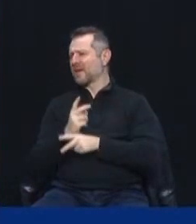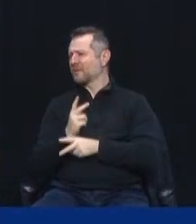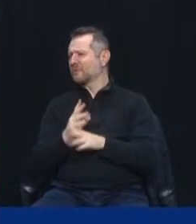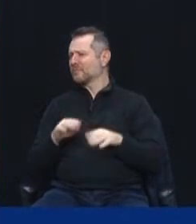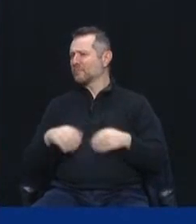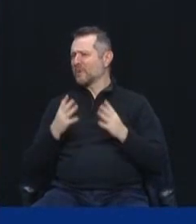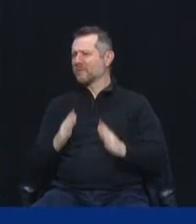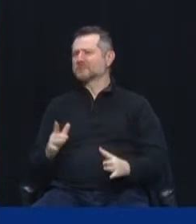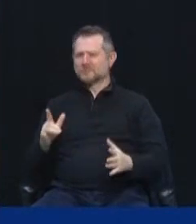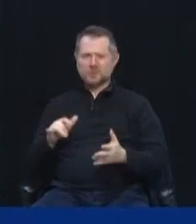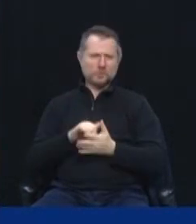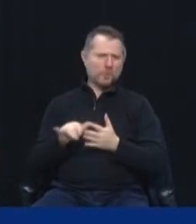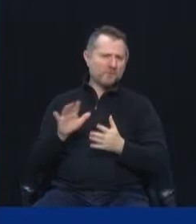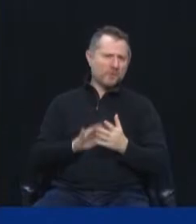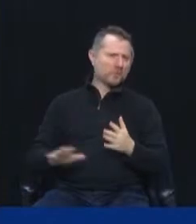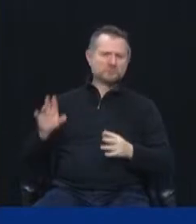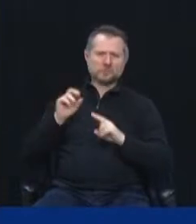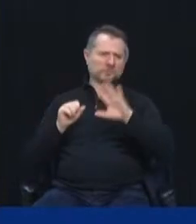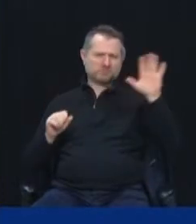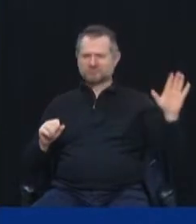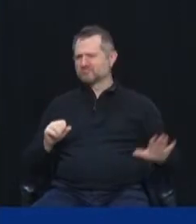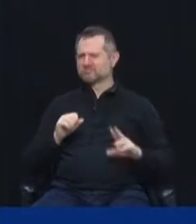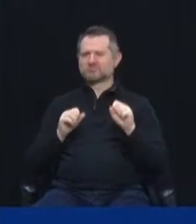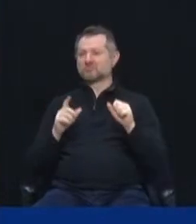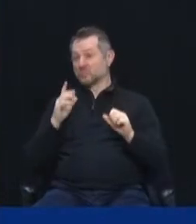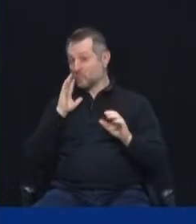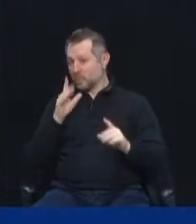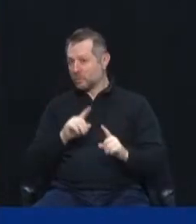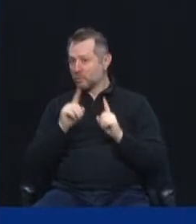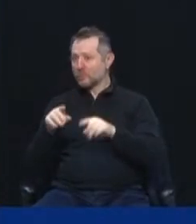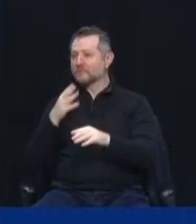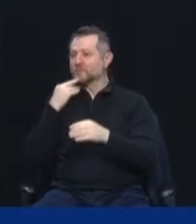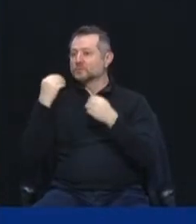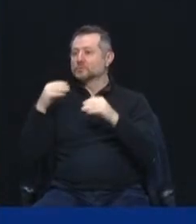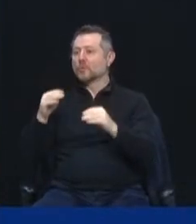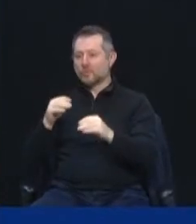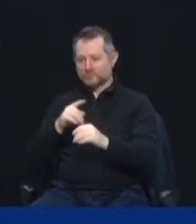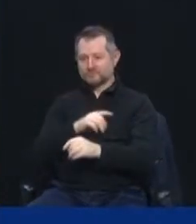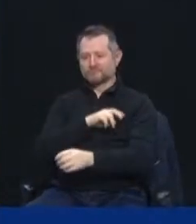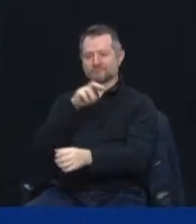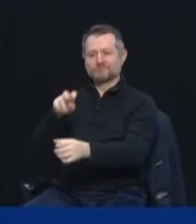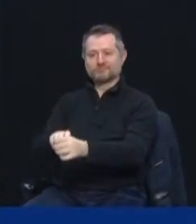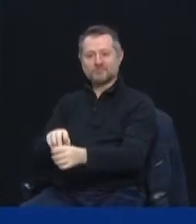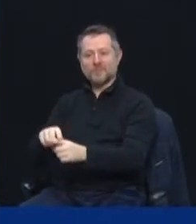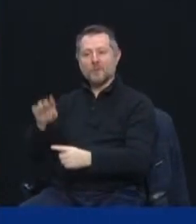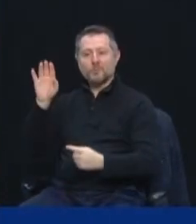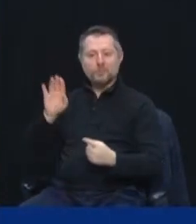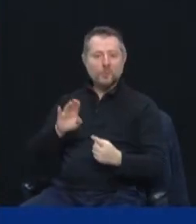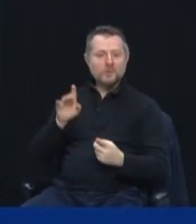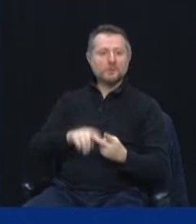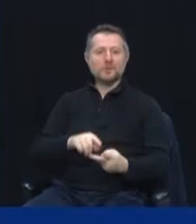the way, is going to be doing grocery stores in Brooklyn, Queens, Staten Island,